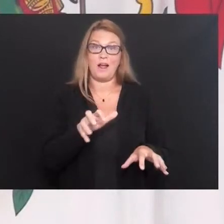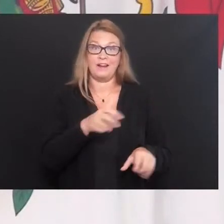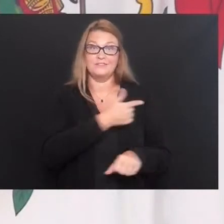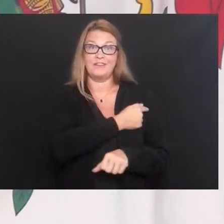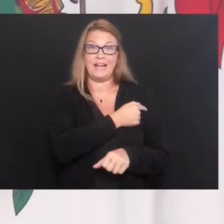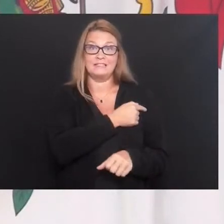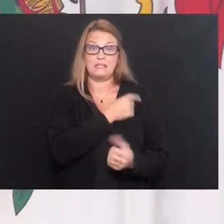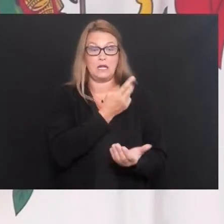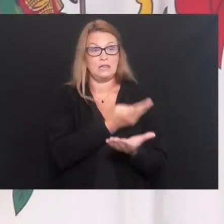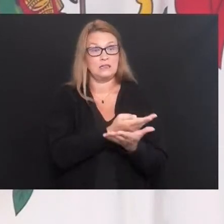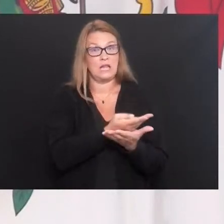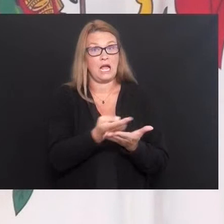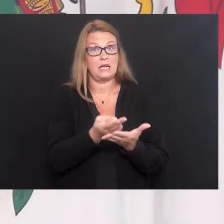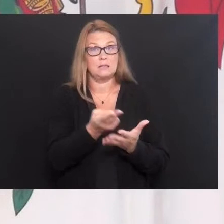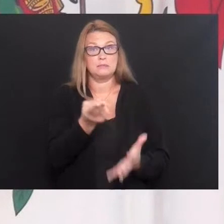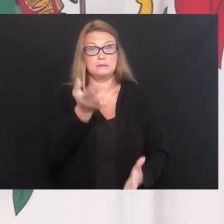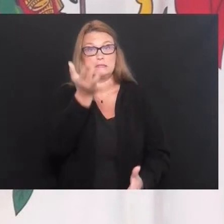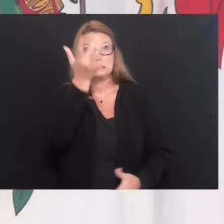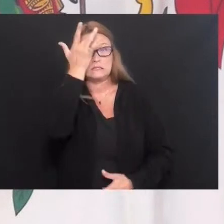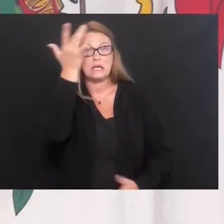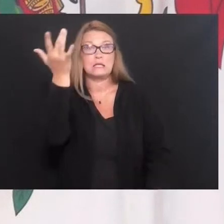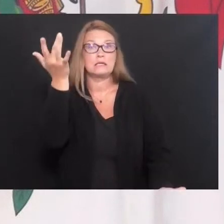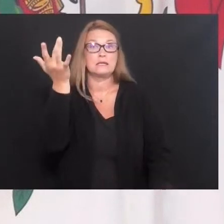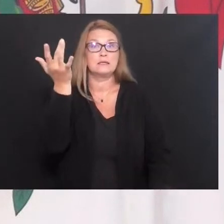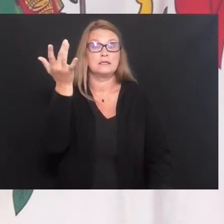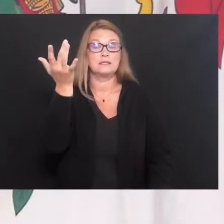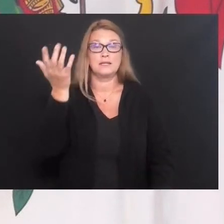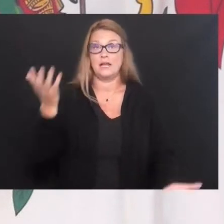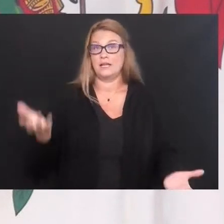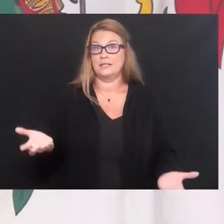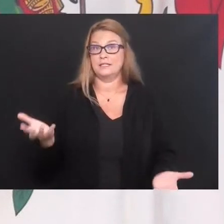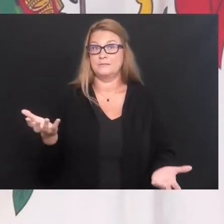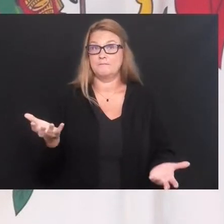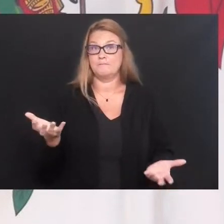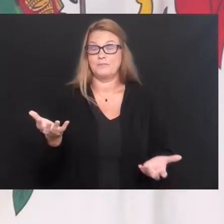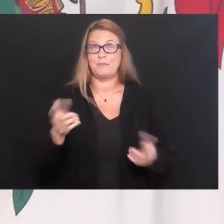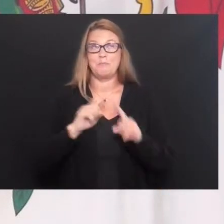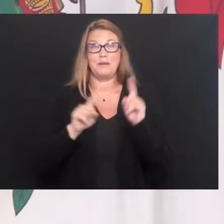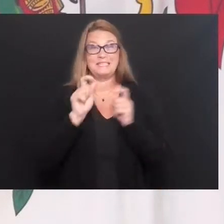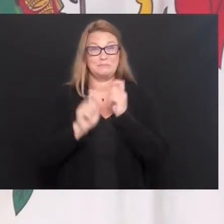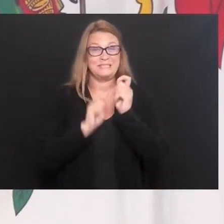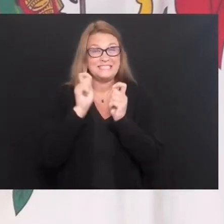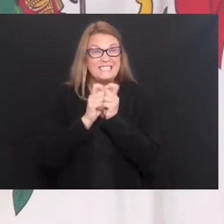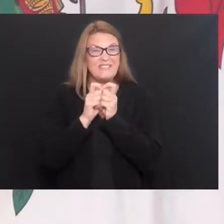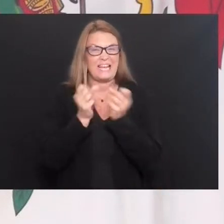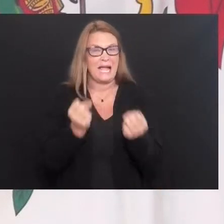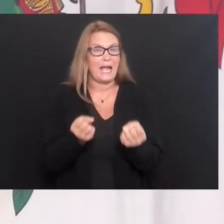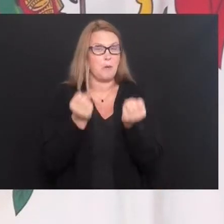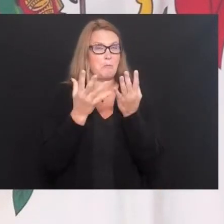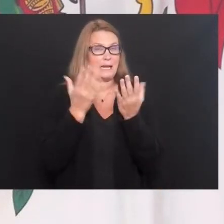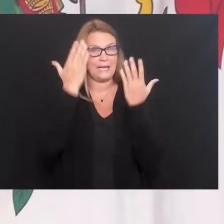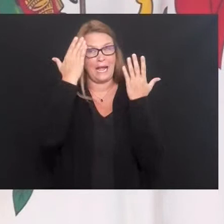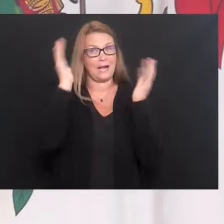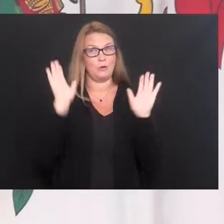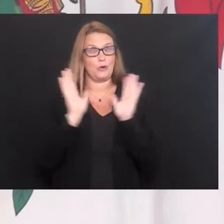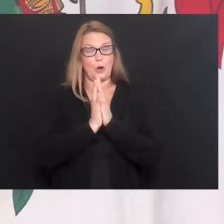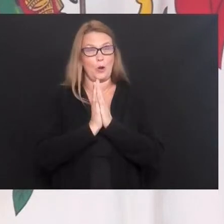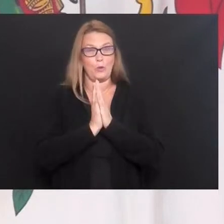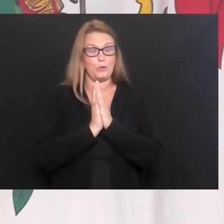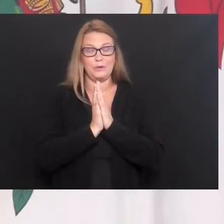the beds, sick as they could possibly be. I don't know the statistics of how many we lost, but